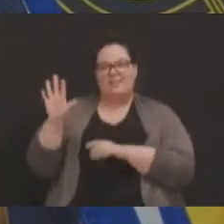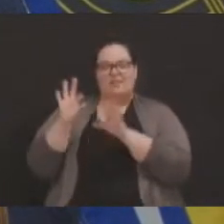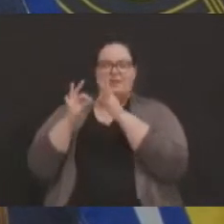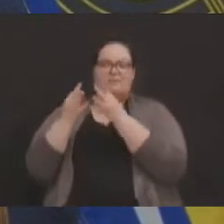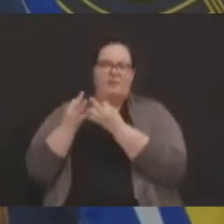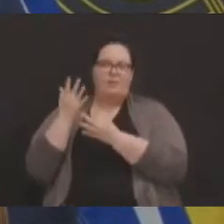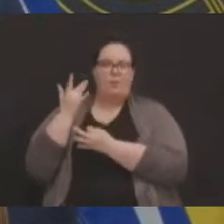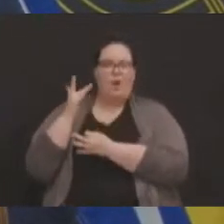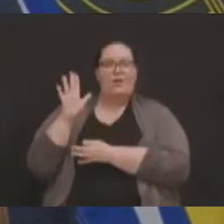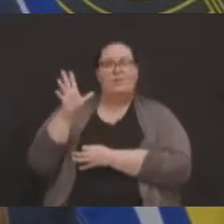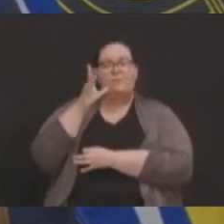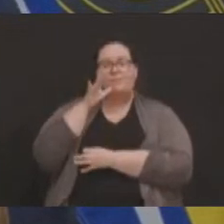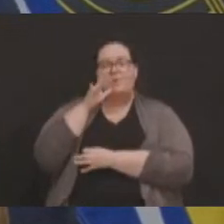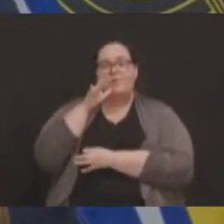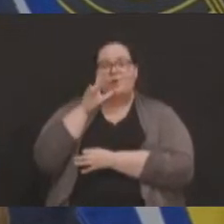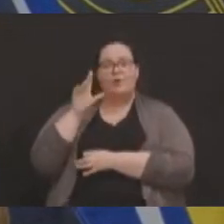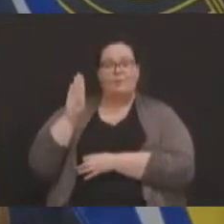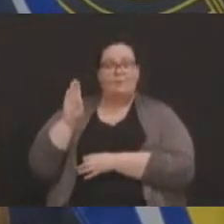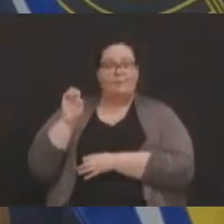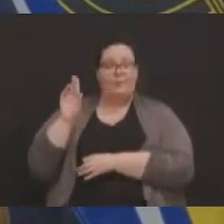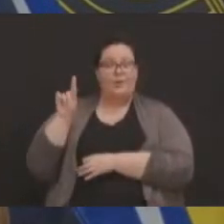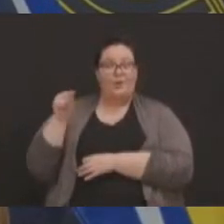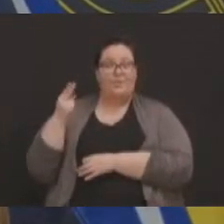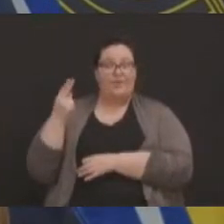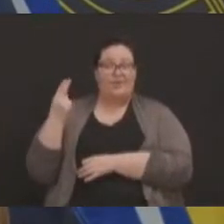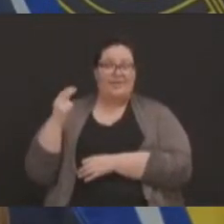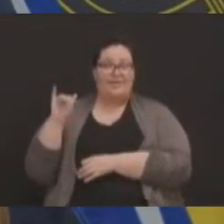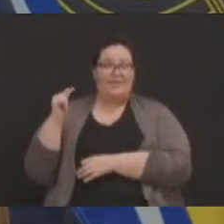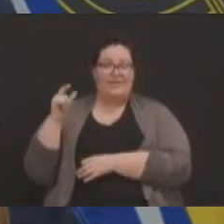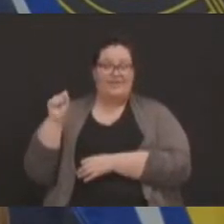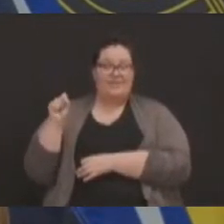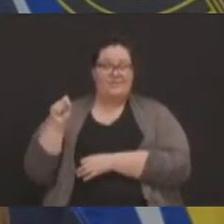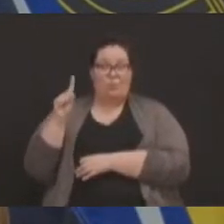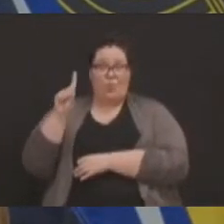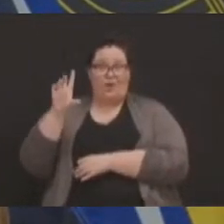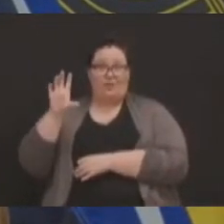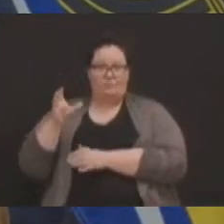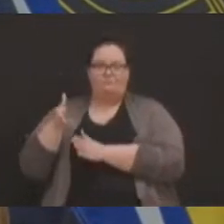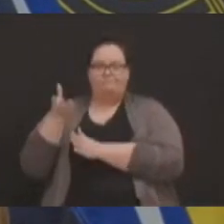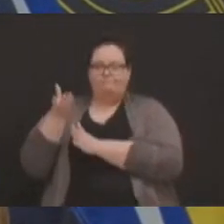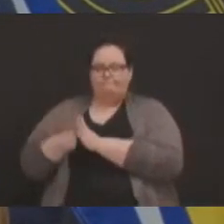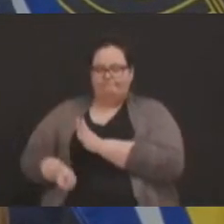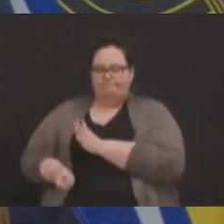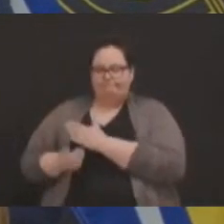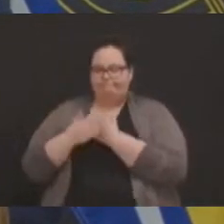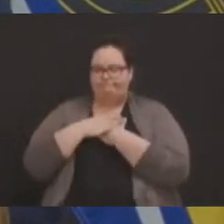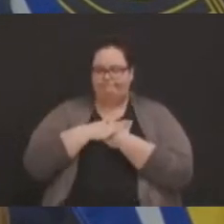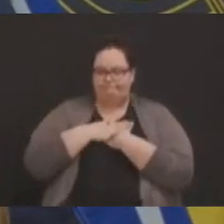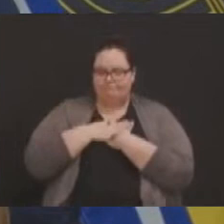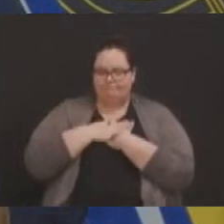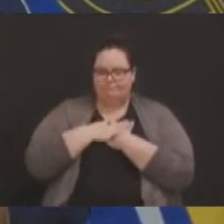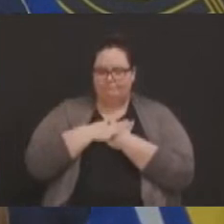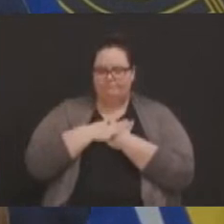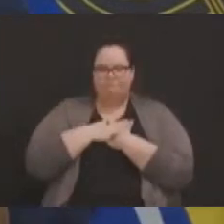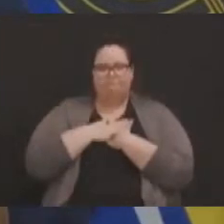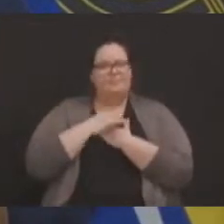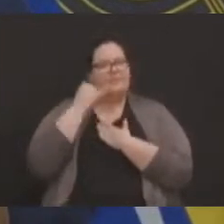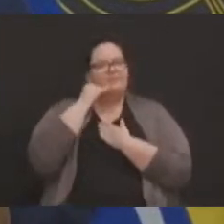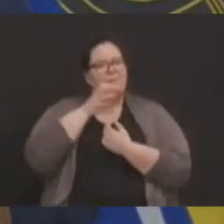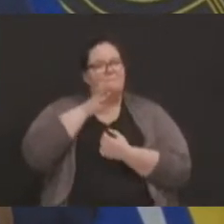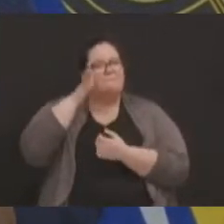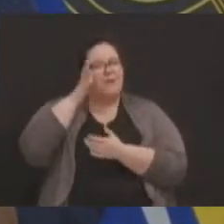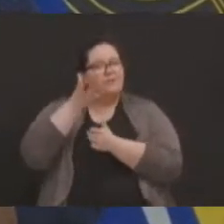Losing a parent is never easy, but it is especially hard right now when we can't come together and grieve as we need